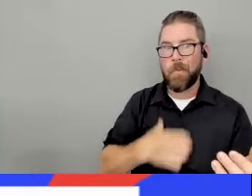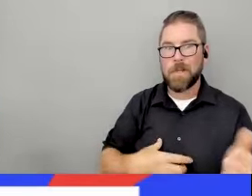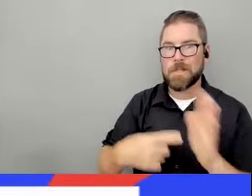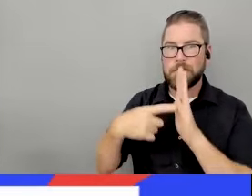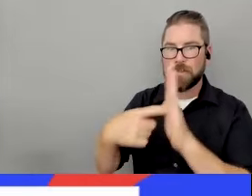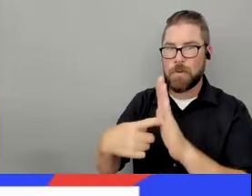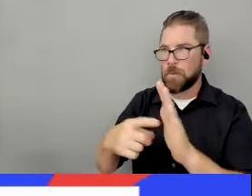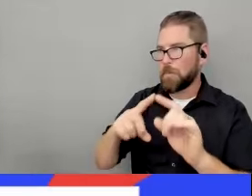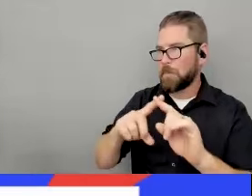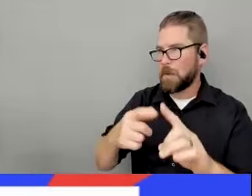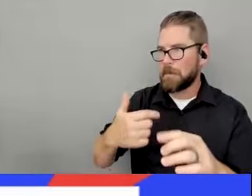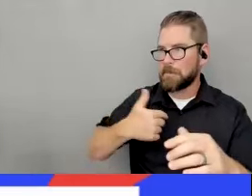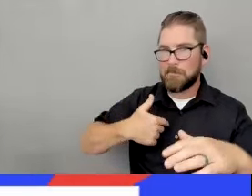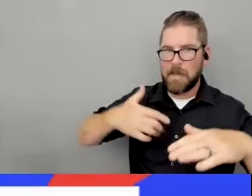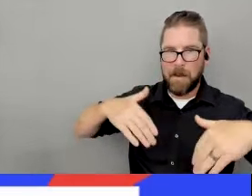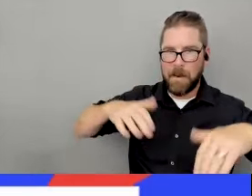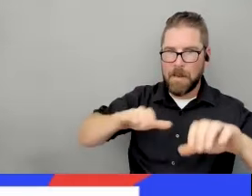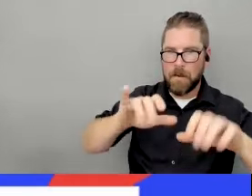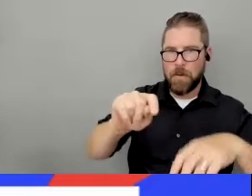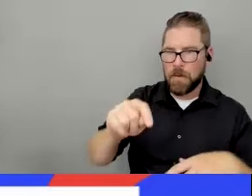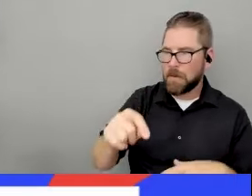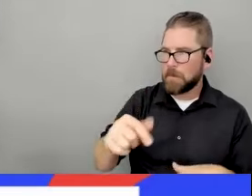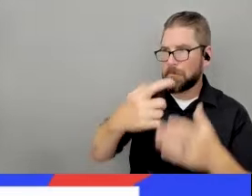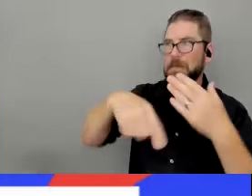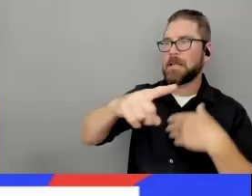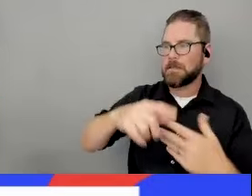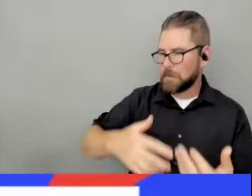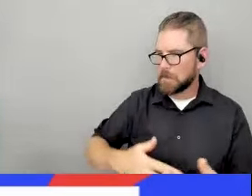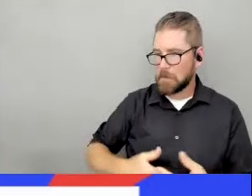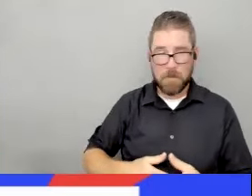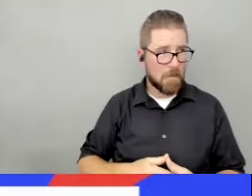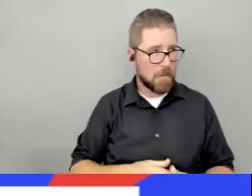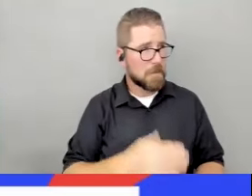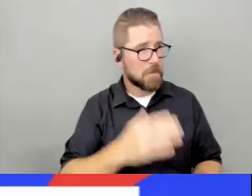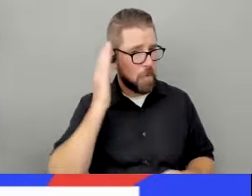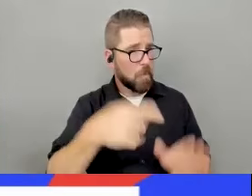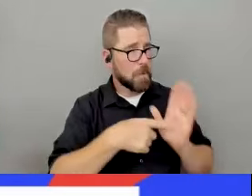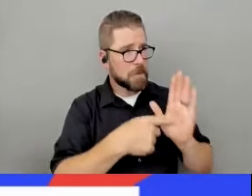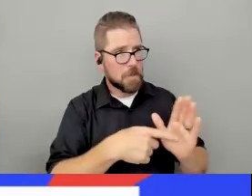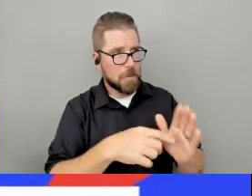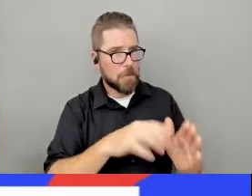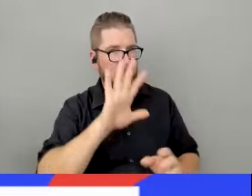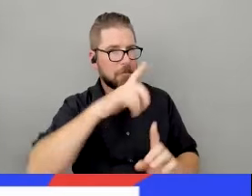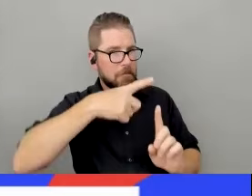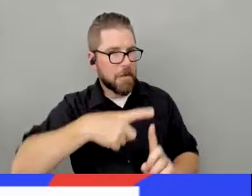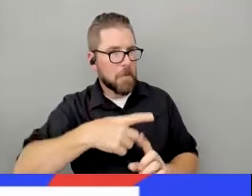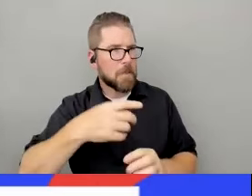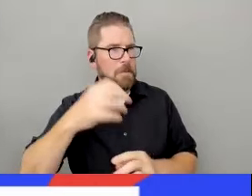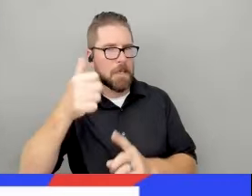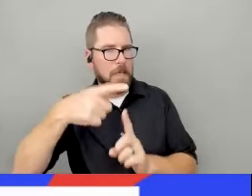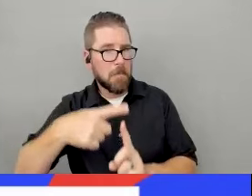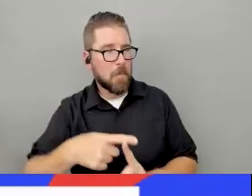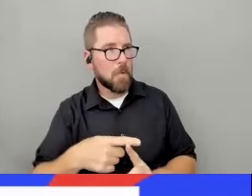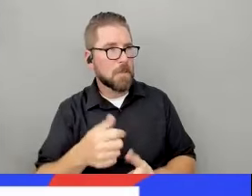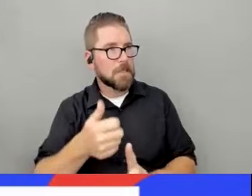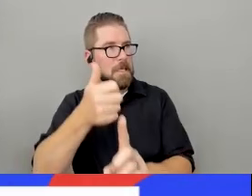next week. So it'll show you what you've done, like 5 points, 10 points for each video. So to just keep a running total. If